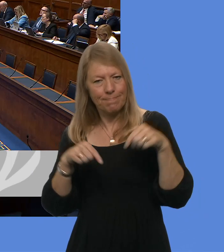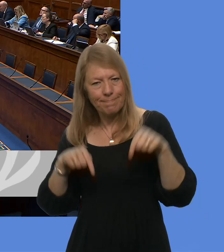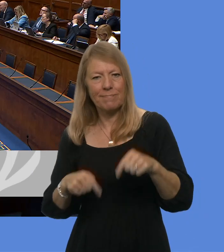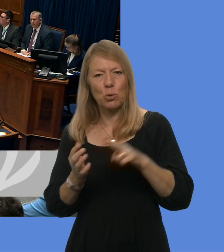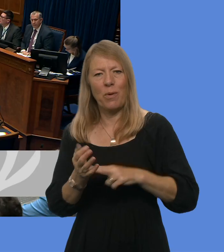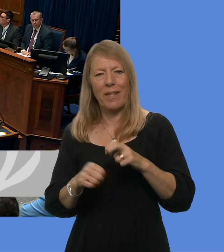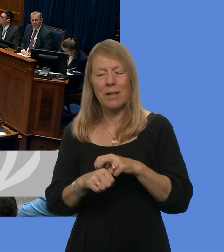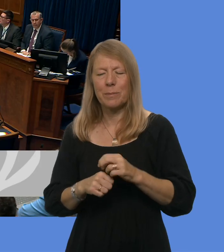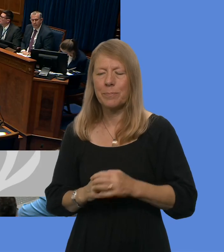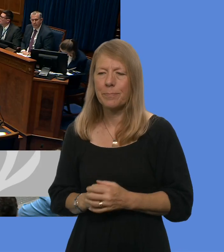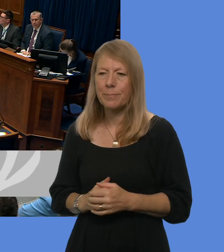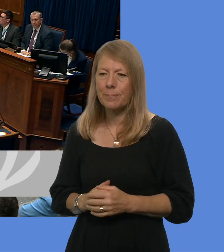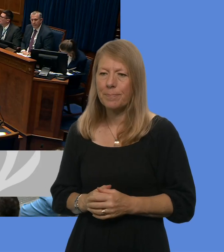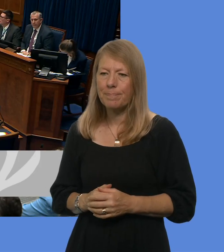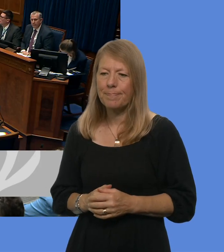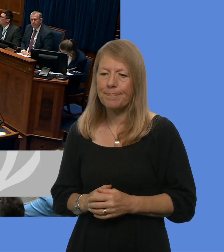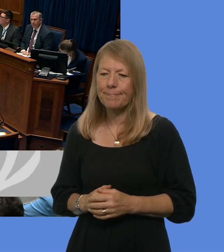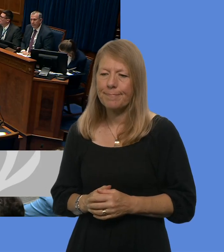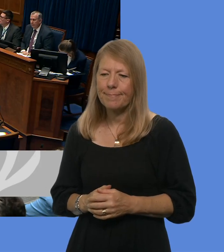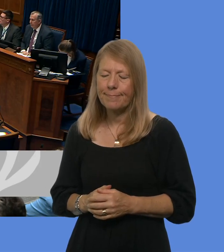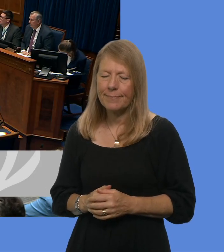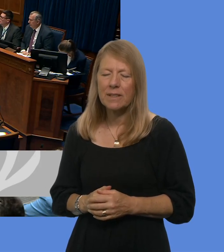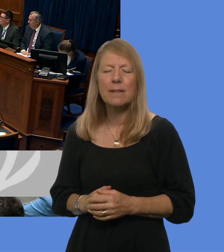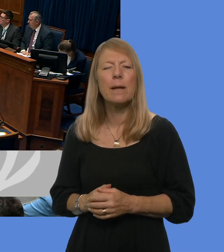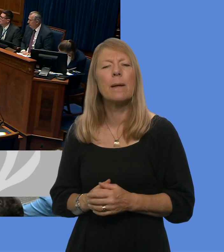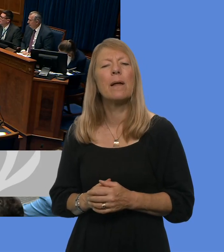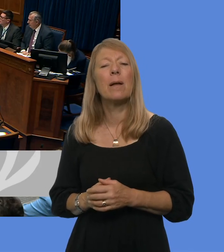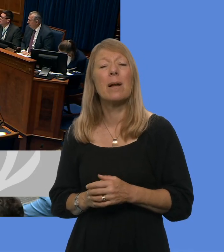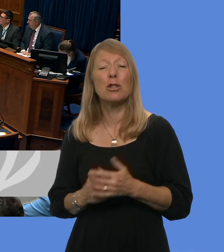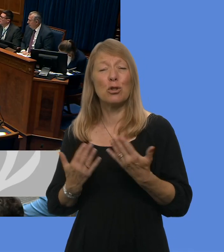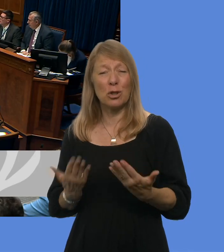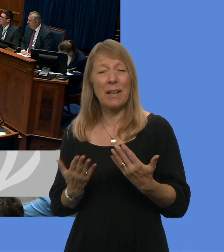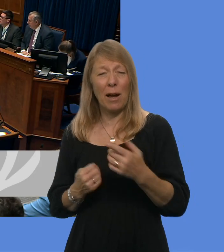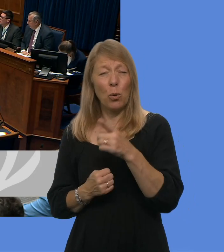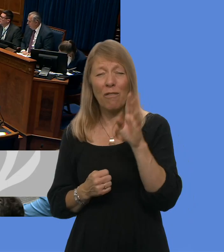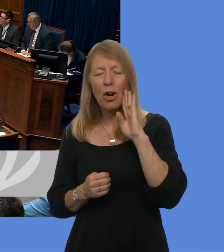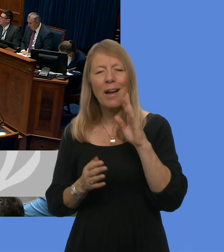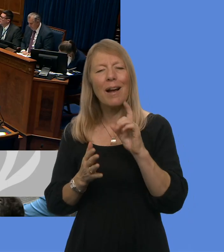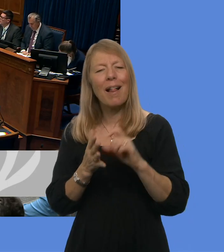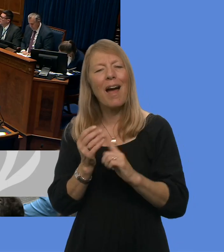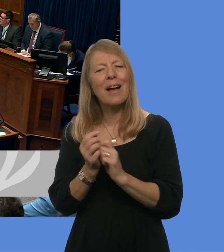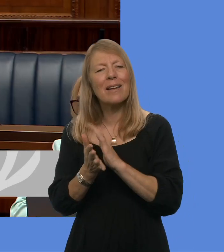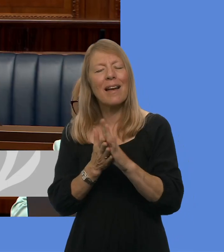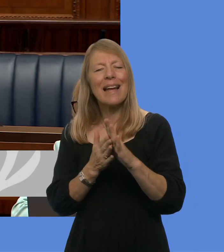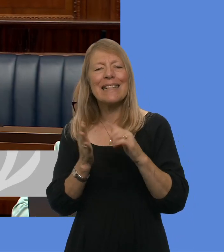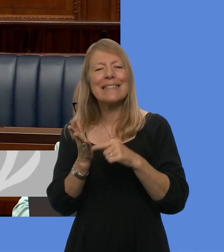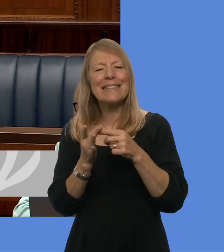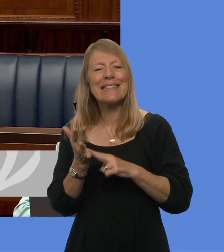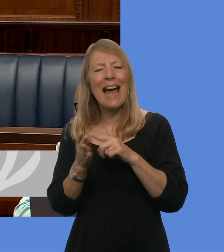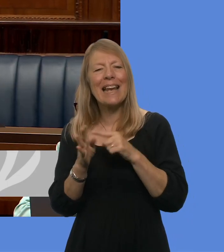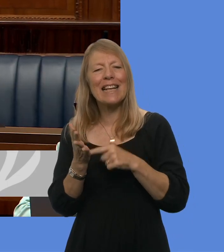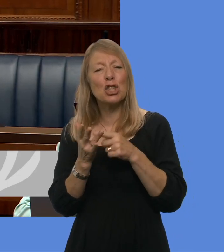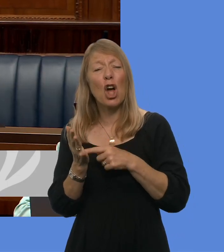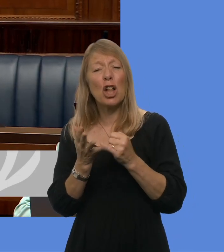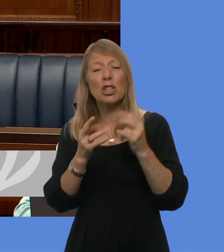Minister, you will have heard today that Clady Tiny Tots has been declared unfit for purpose by environmental health.